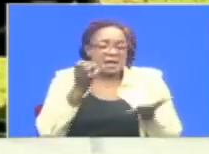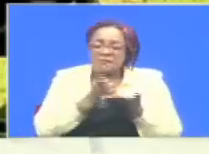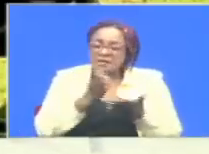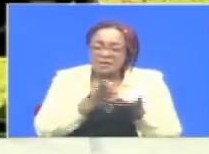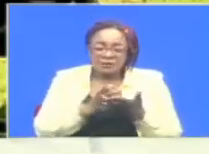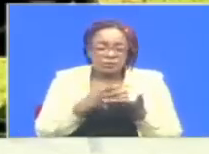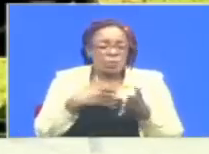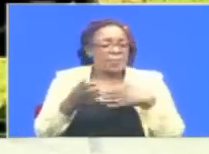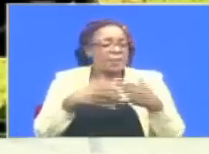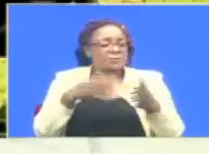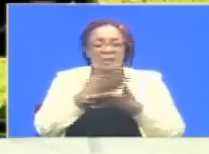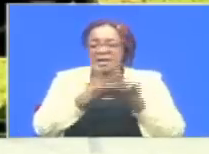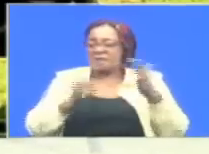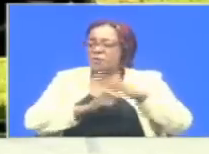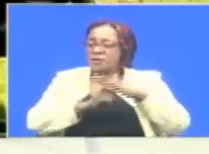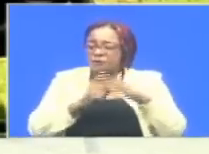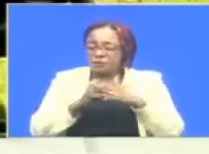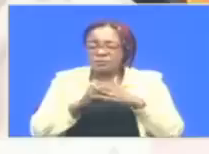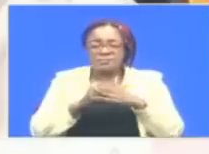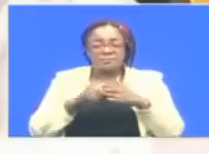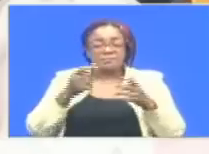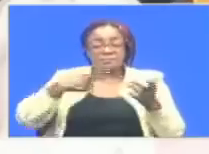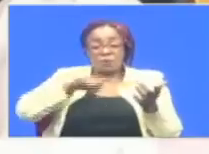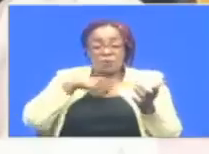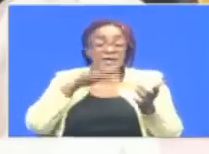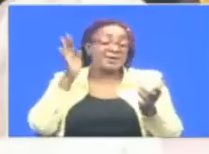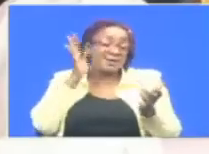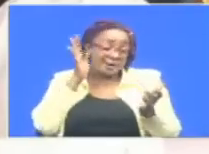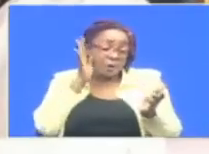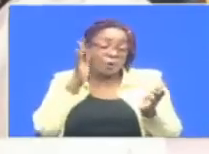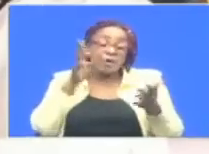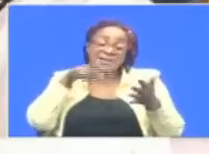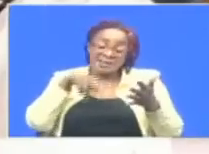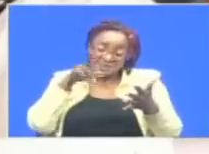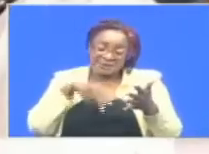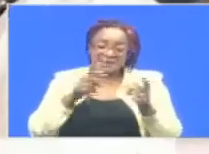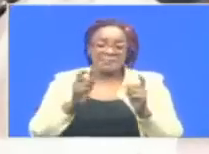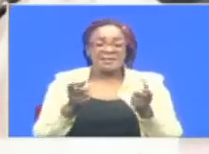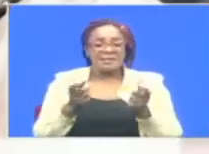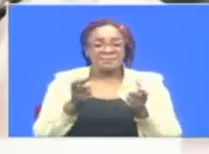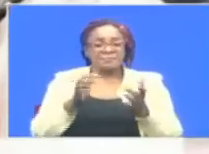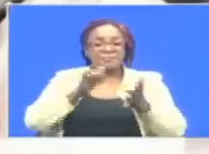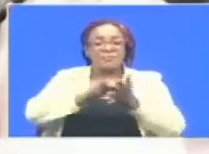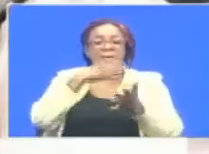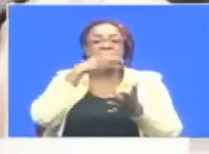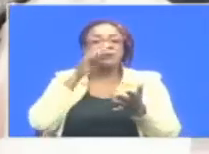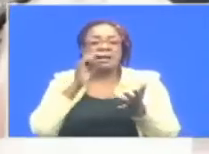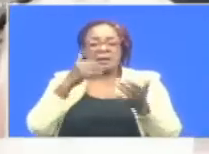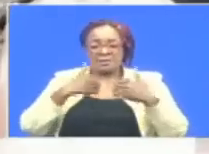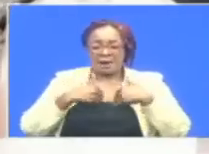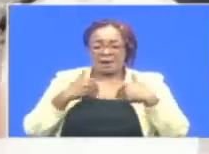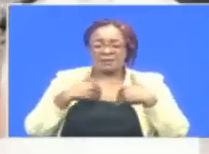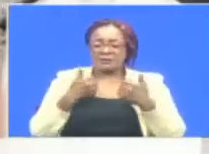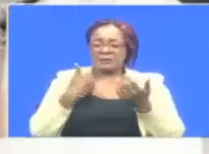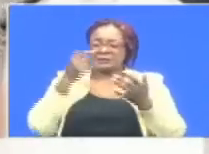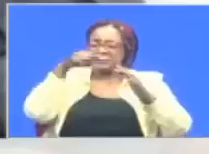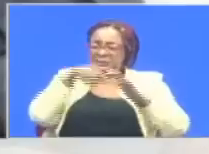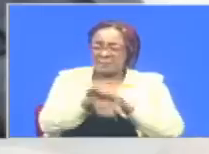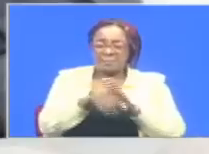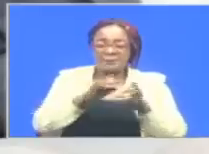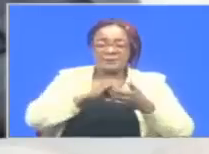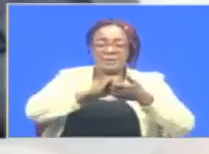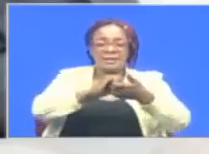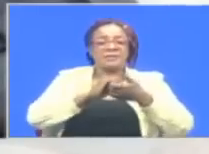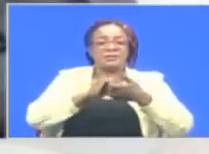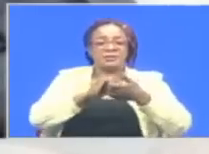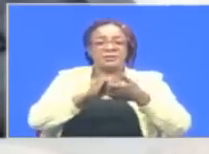without any foundation. We also hear them. We read in the media that Musalia and I are deeply engaged. We read